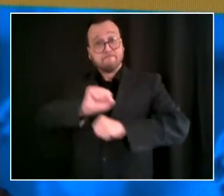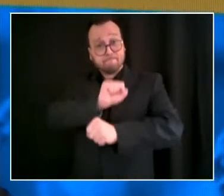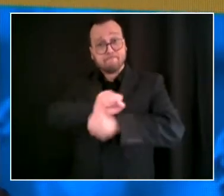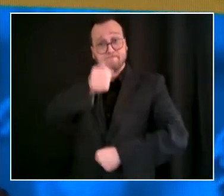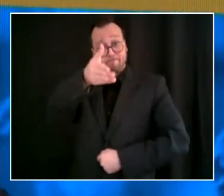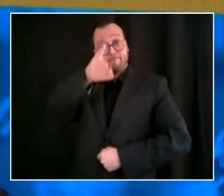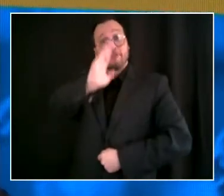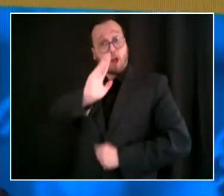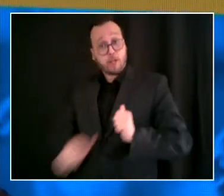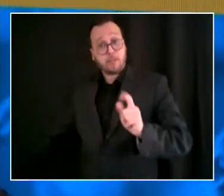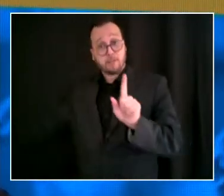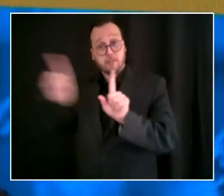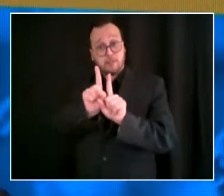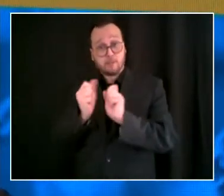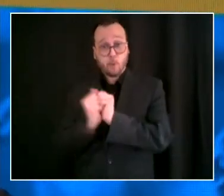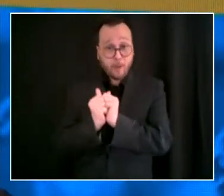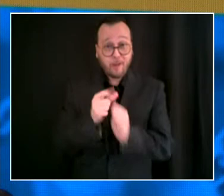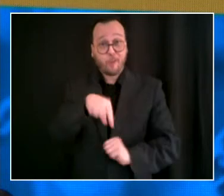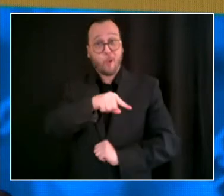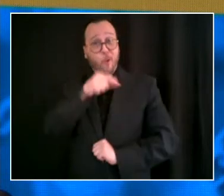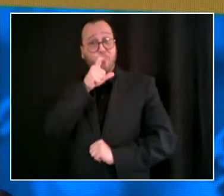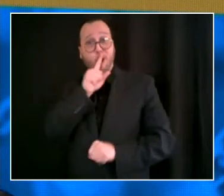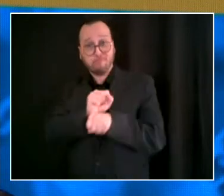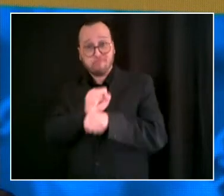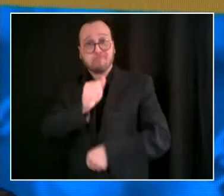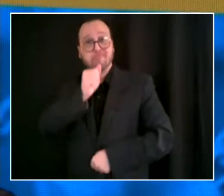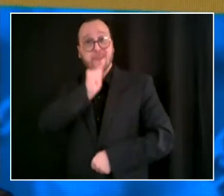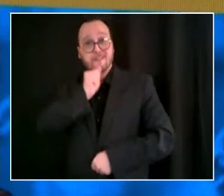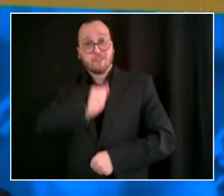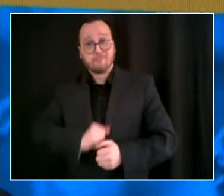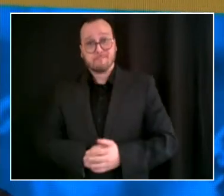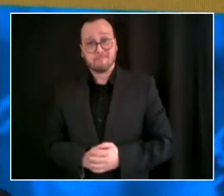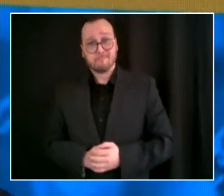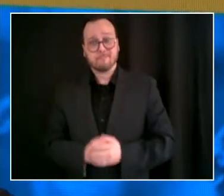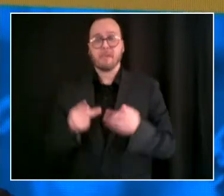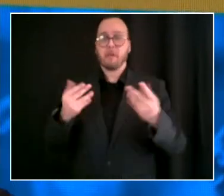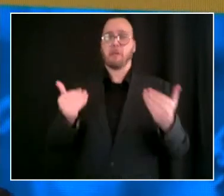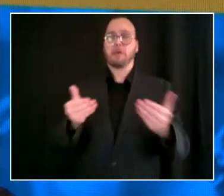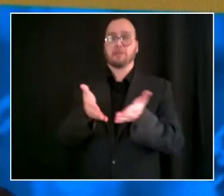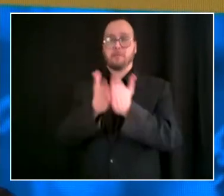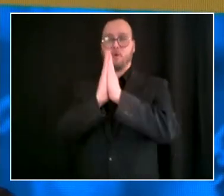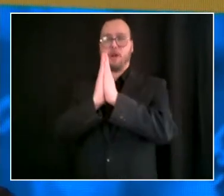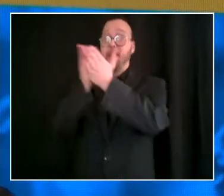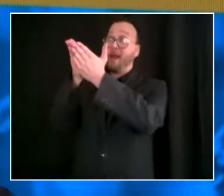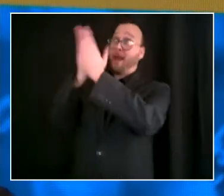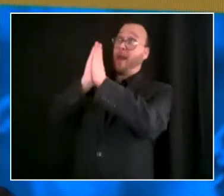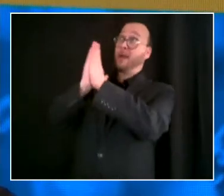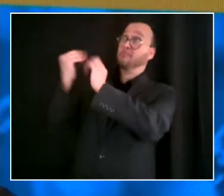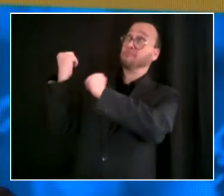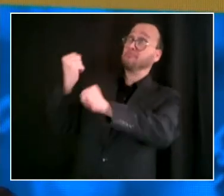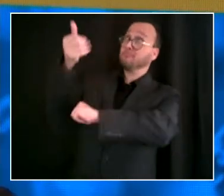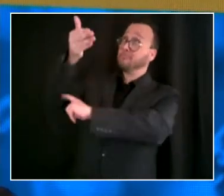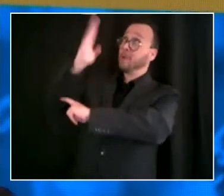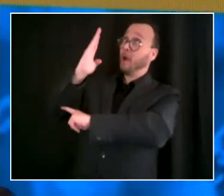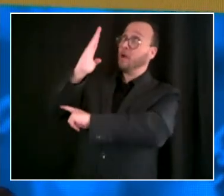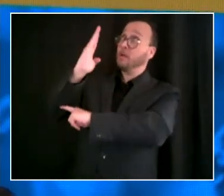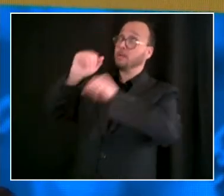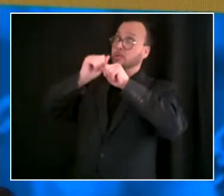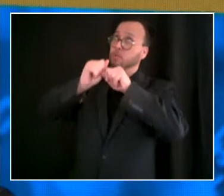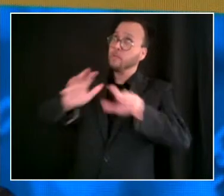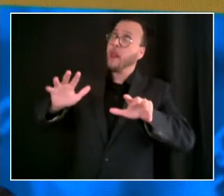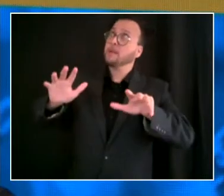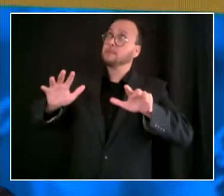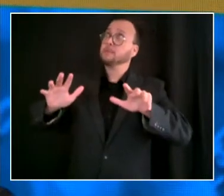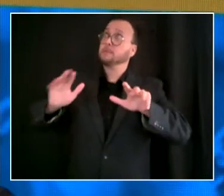with the patient ones. Let us pray and ask Almighty God to bless